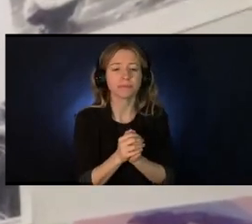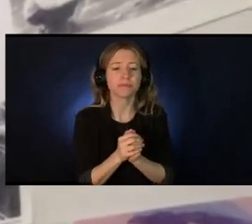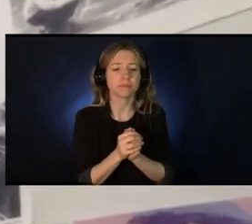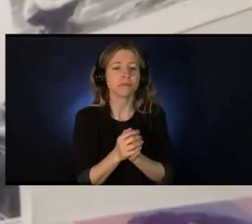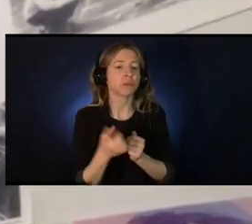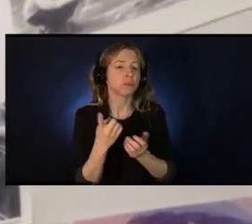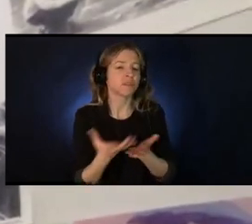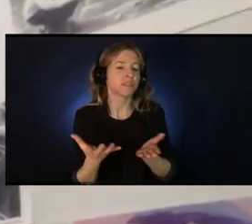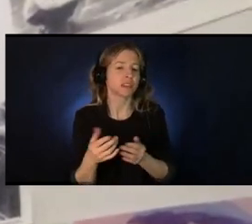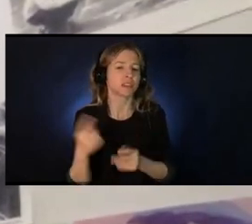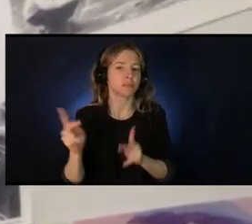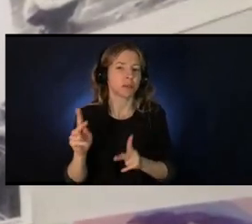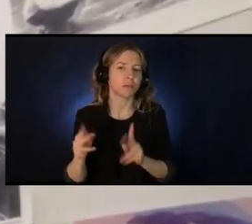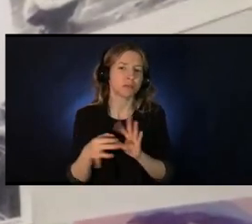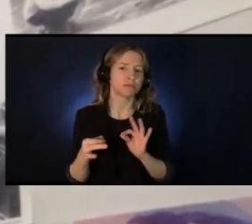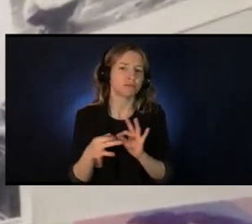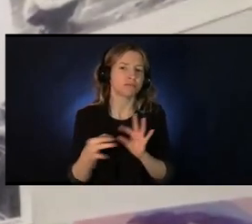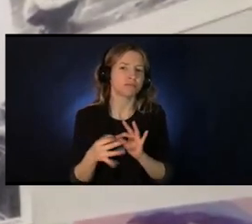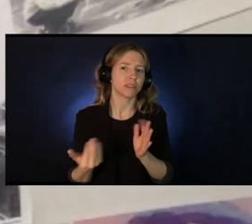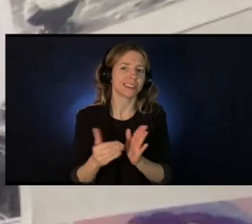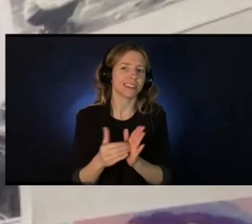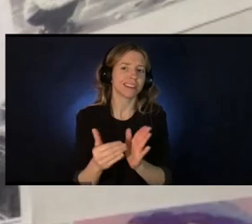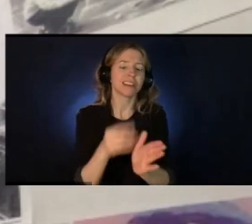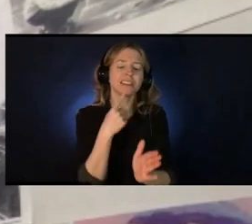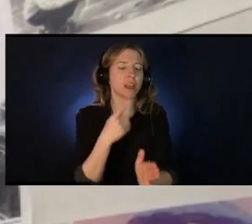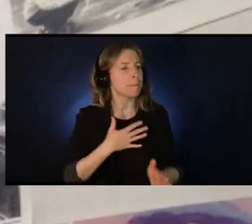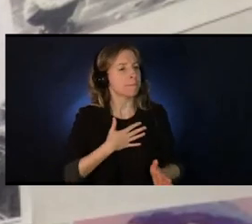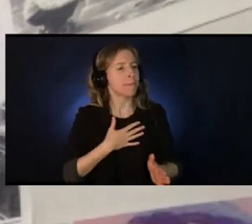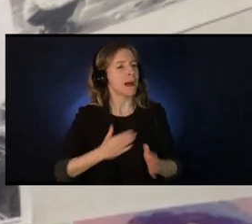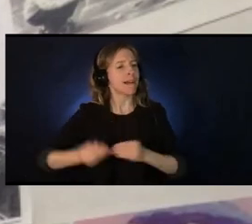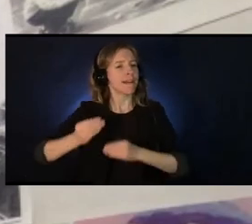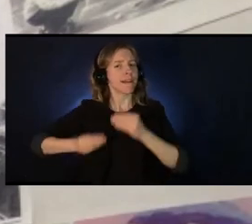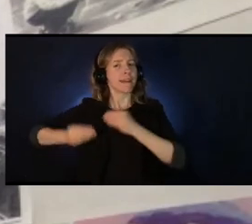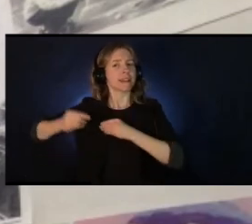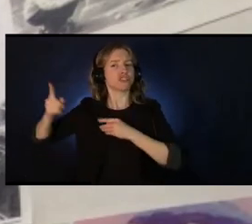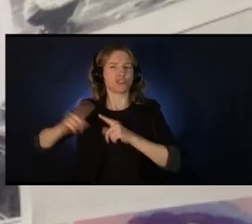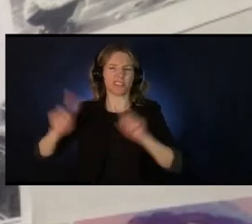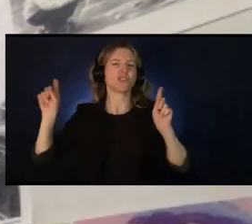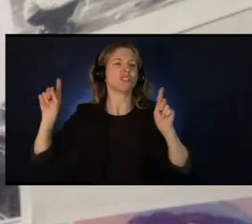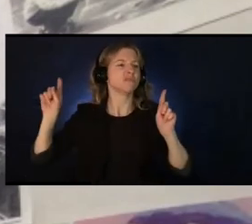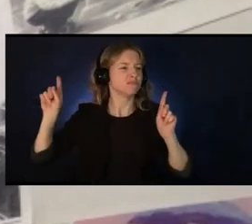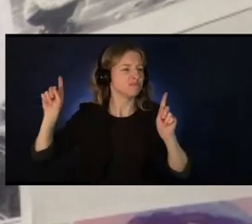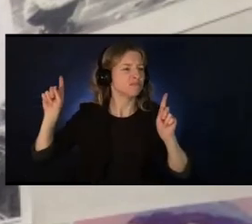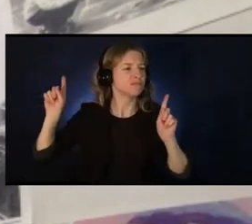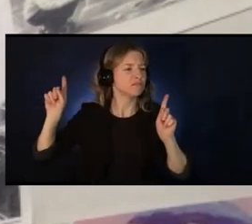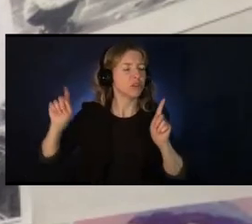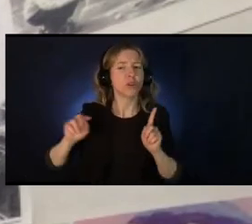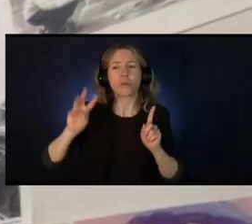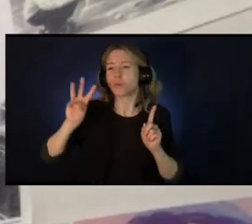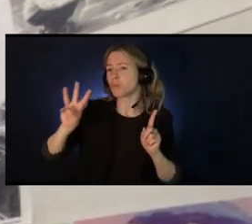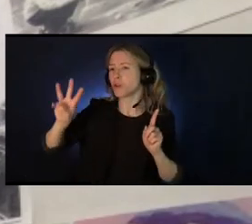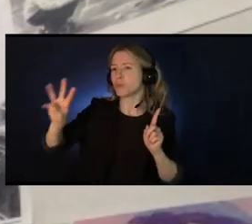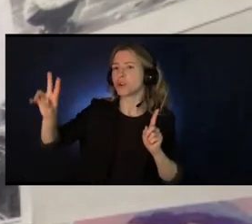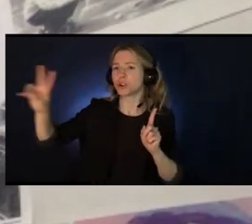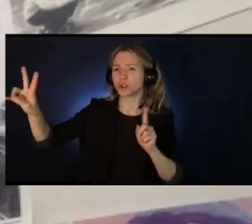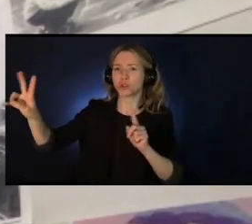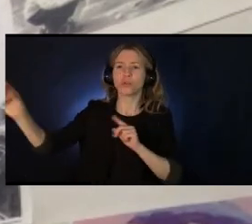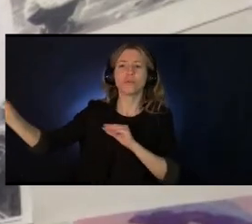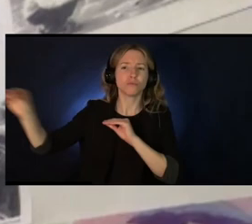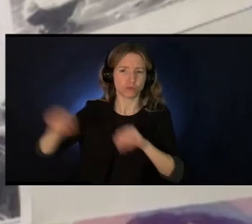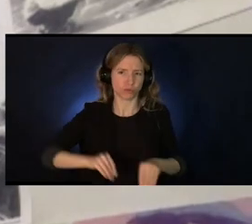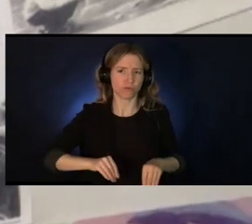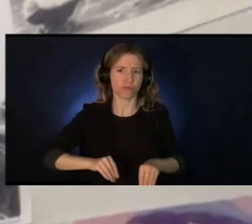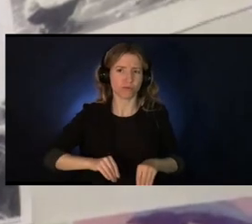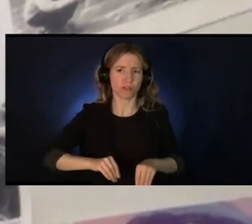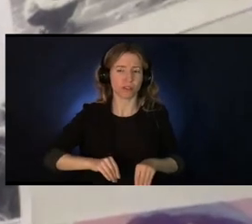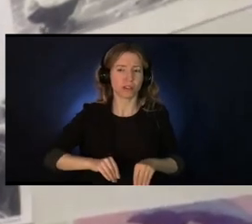ancestors didn't go through that. They only came here after World War II. Okay, but let me ask you